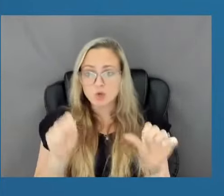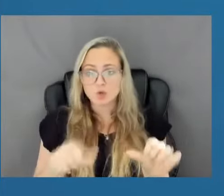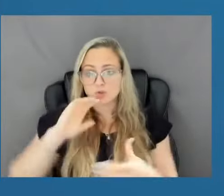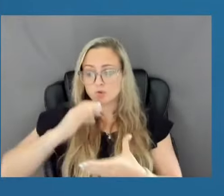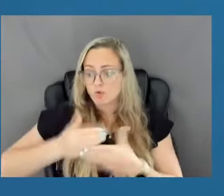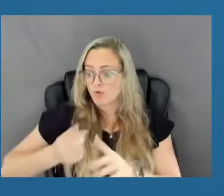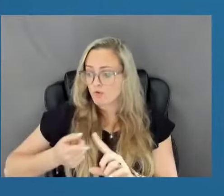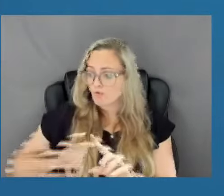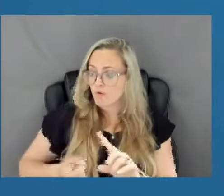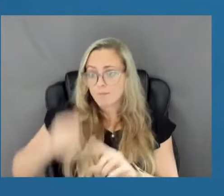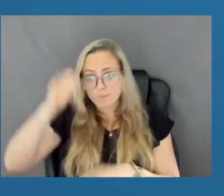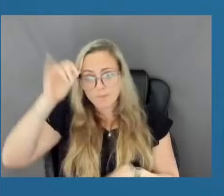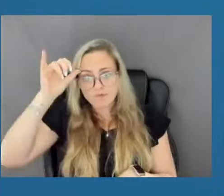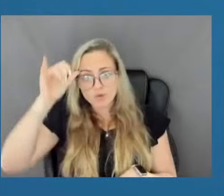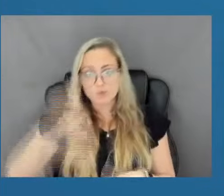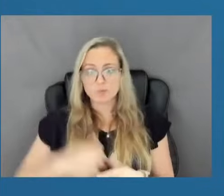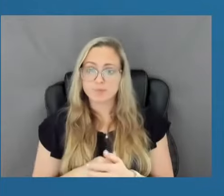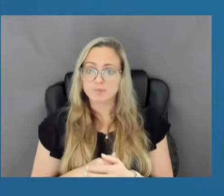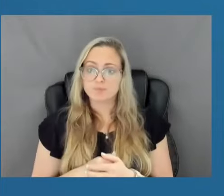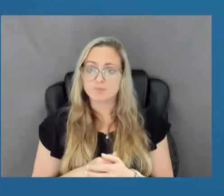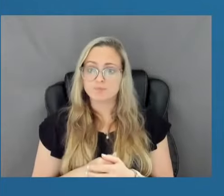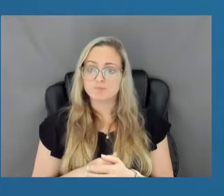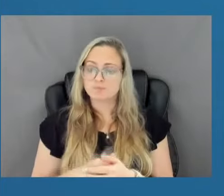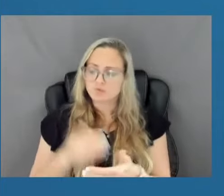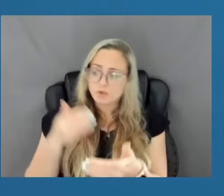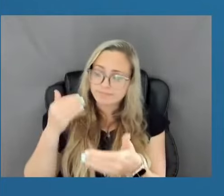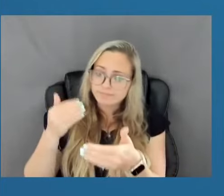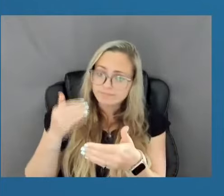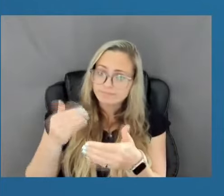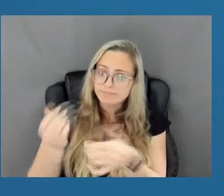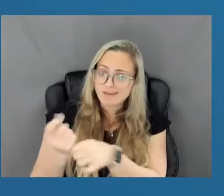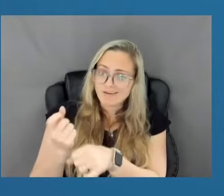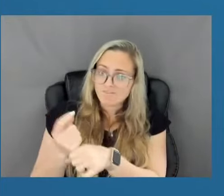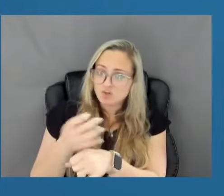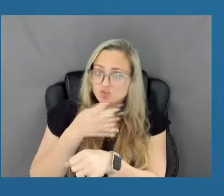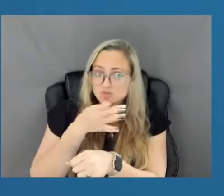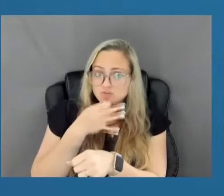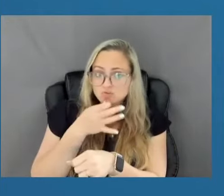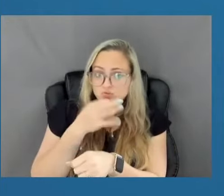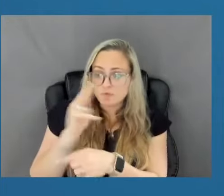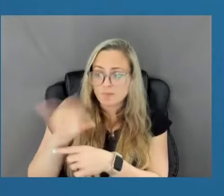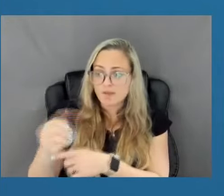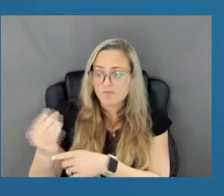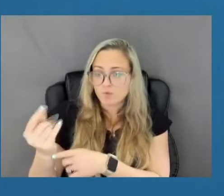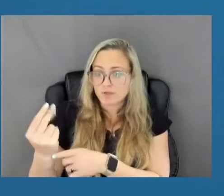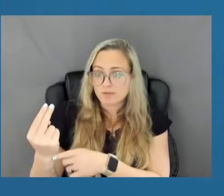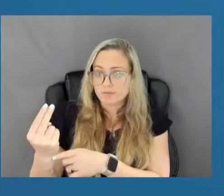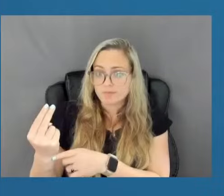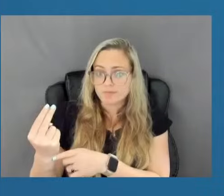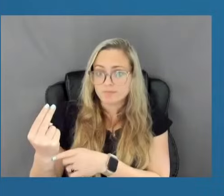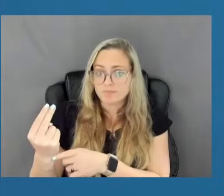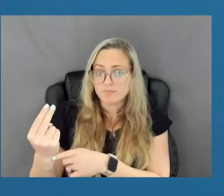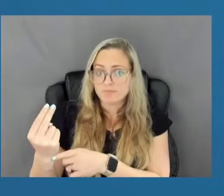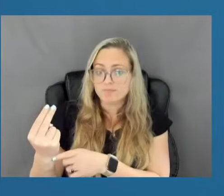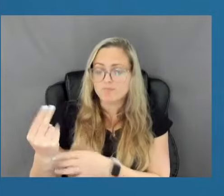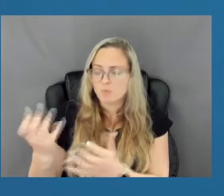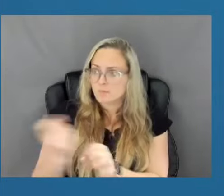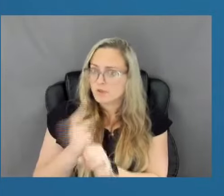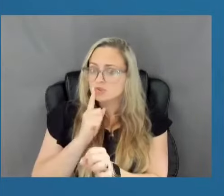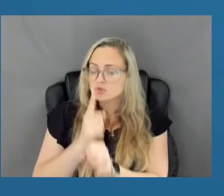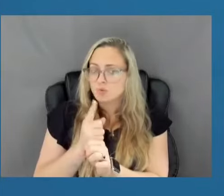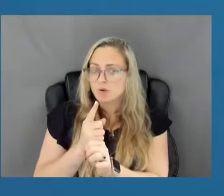Buffalo. And as we approach the anniversary just on May 14th, I wanted to make sure I